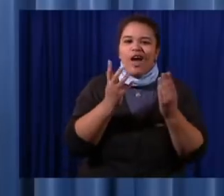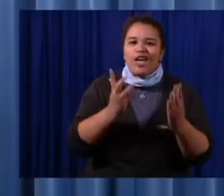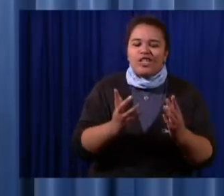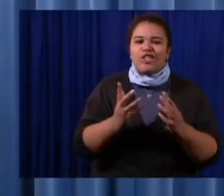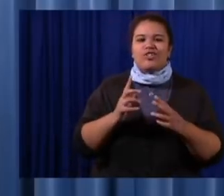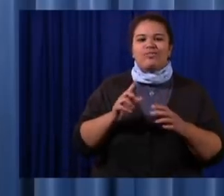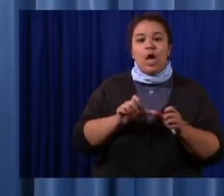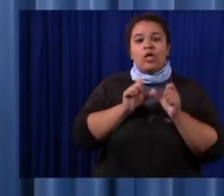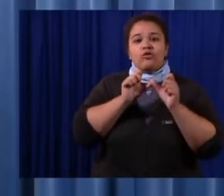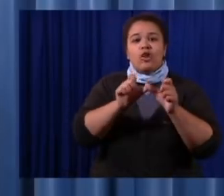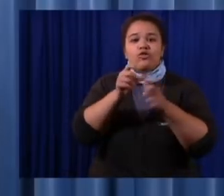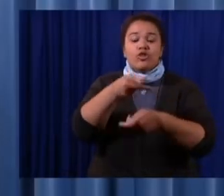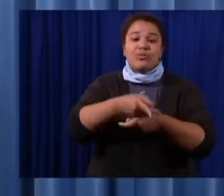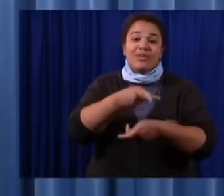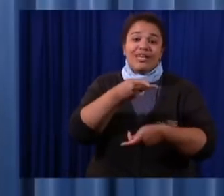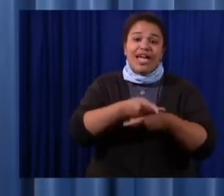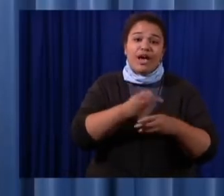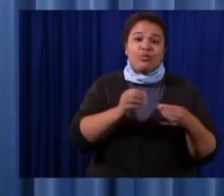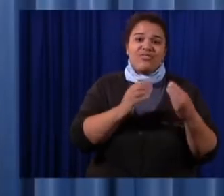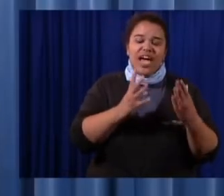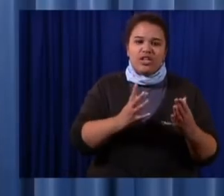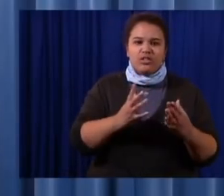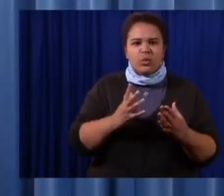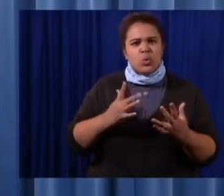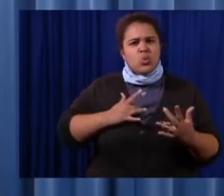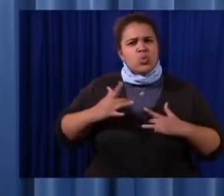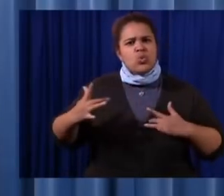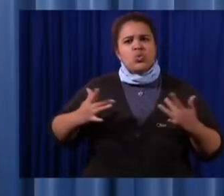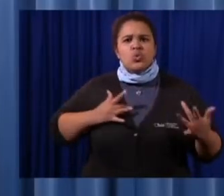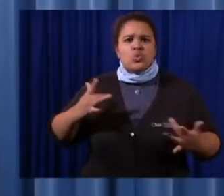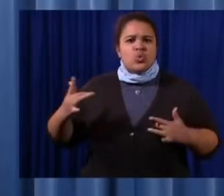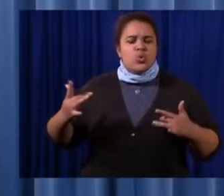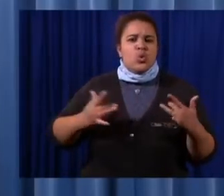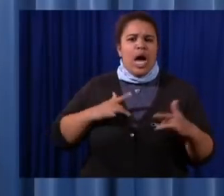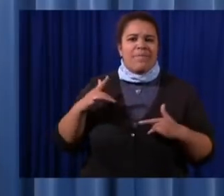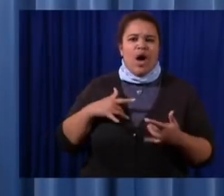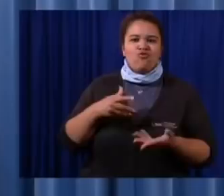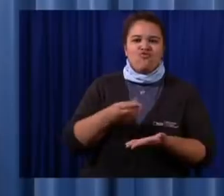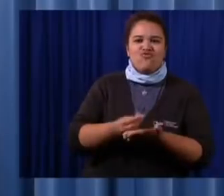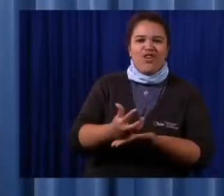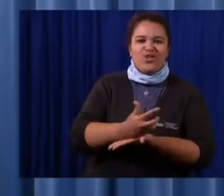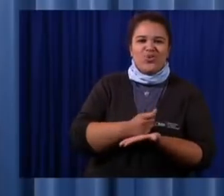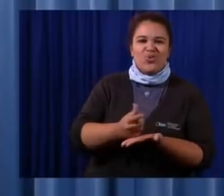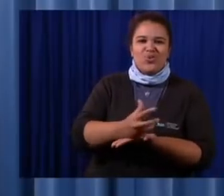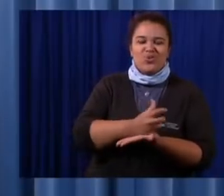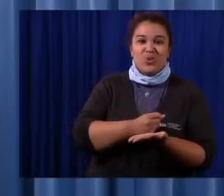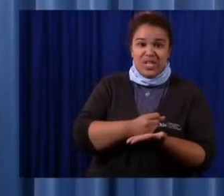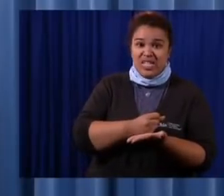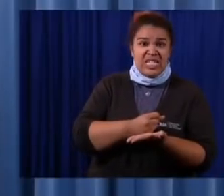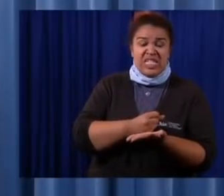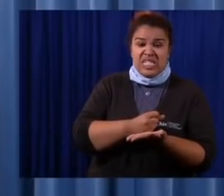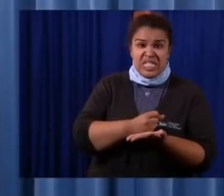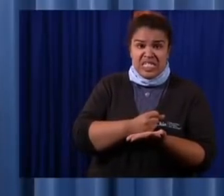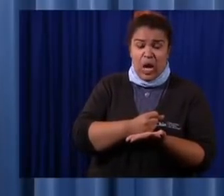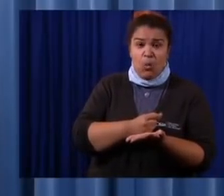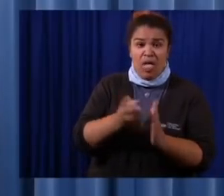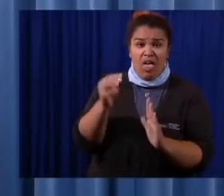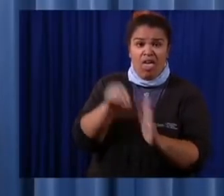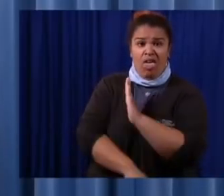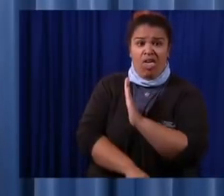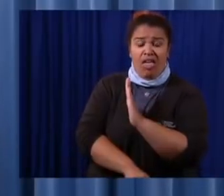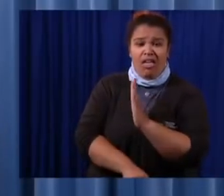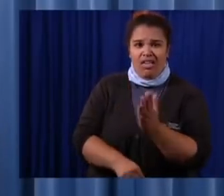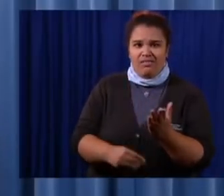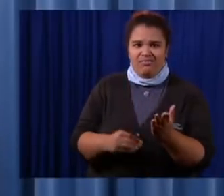the combination of lost revenue and increased costs from this is going to put a lot of those businesses out of business. Are you worried about the